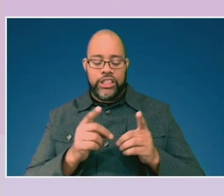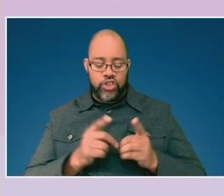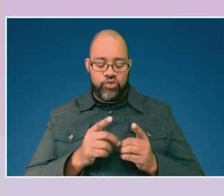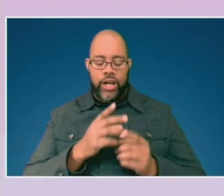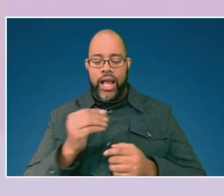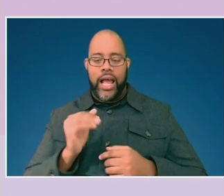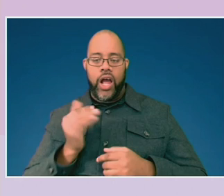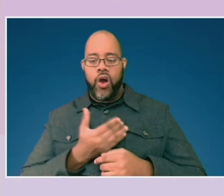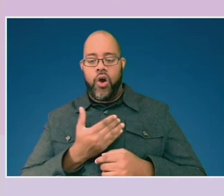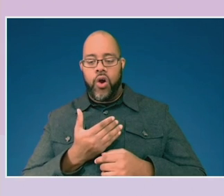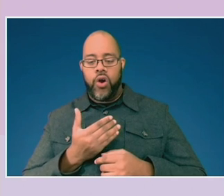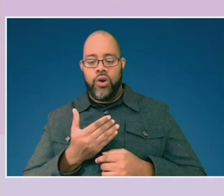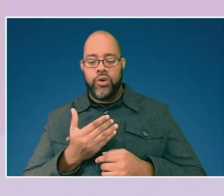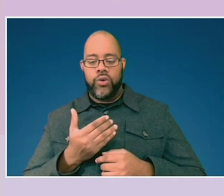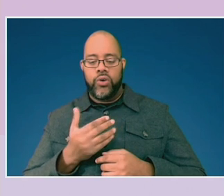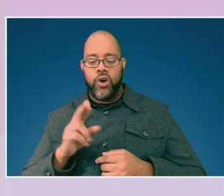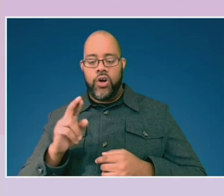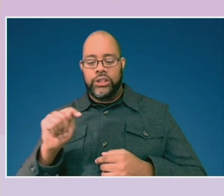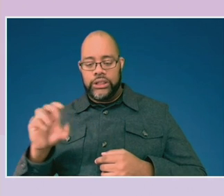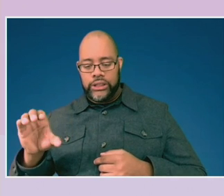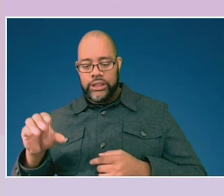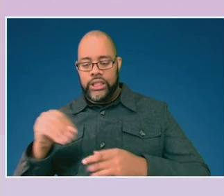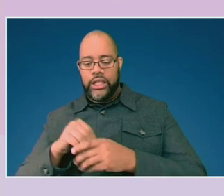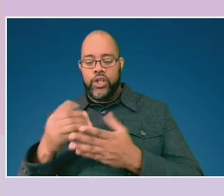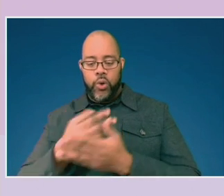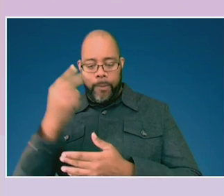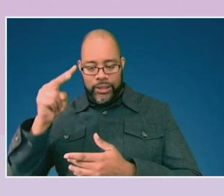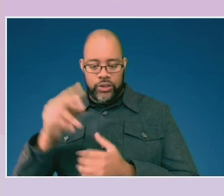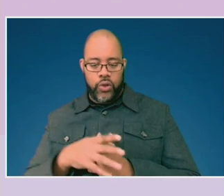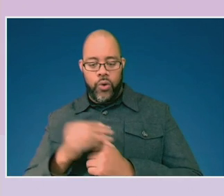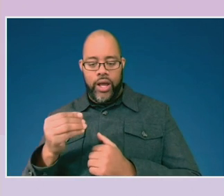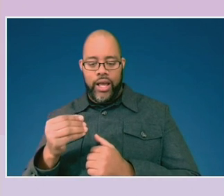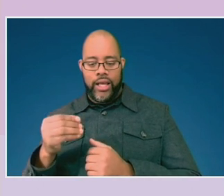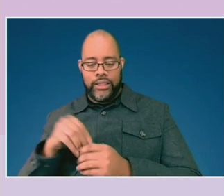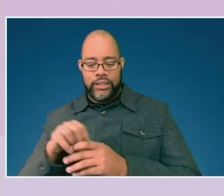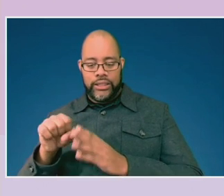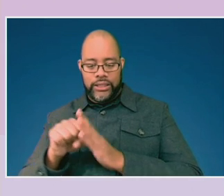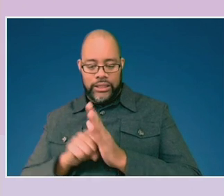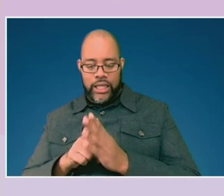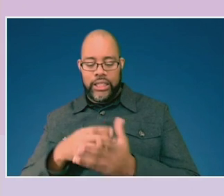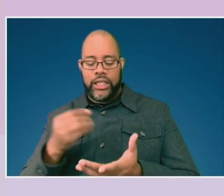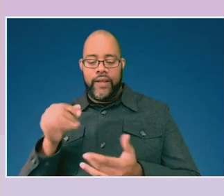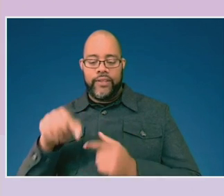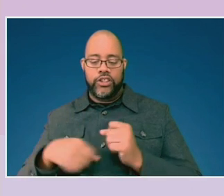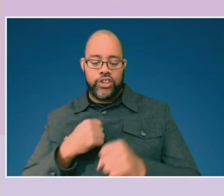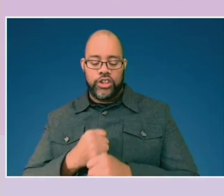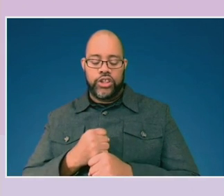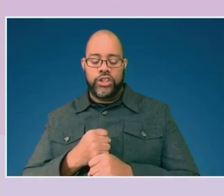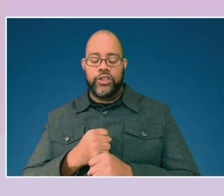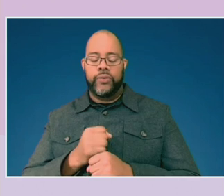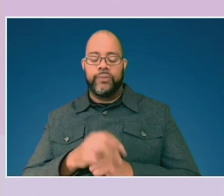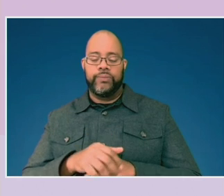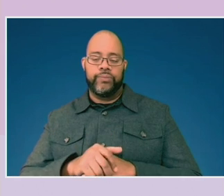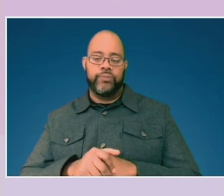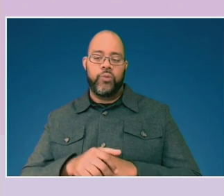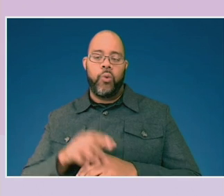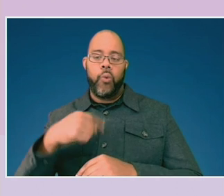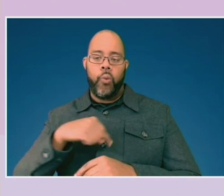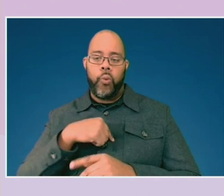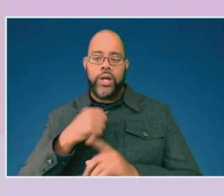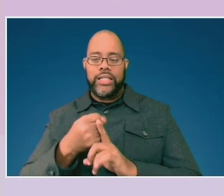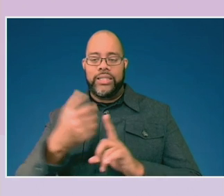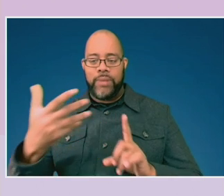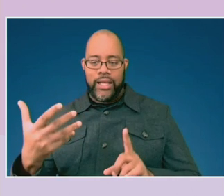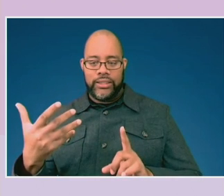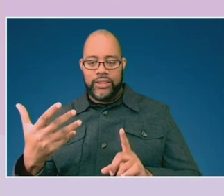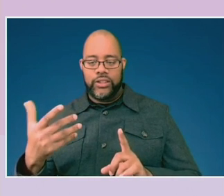RECs within New Mexico and the state. And this year, this coming year, we are expanding into